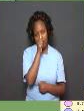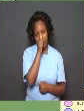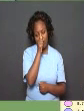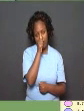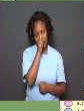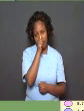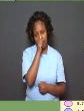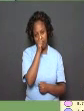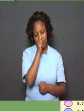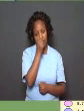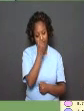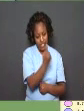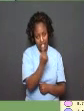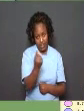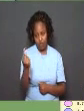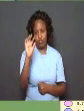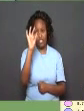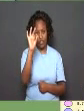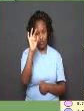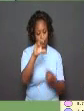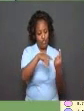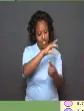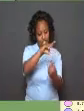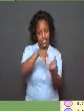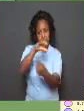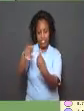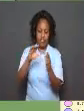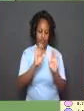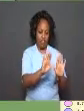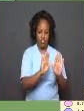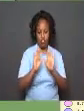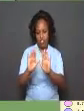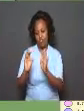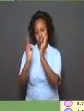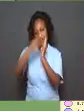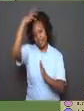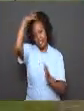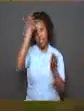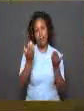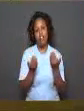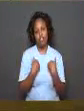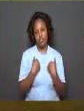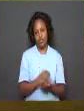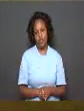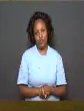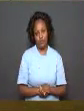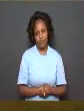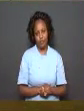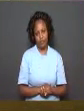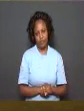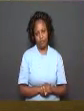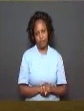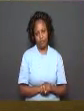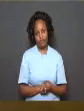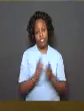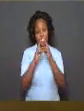Ethiopia, each of the 9 states has its own constitution. The